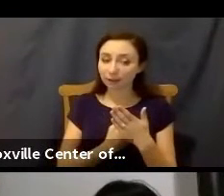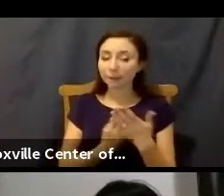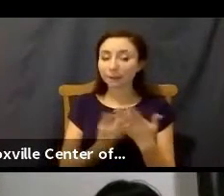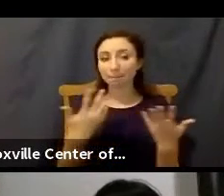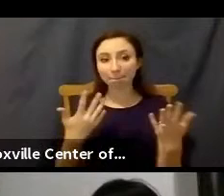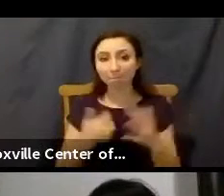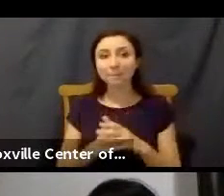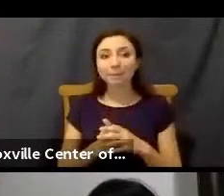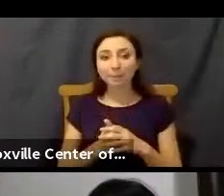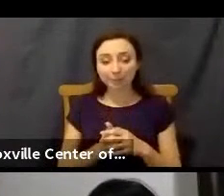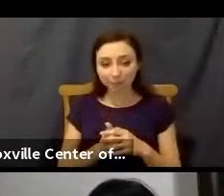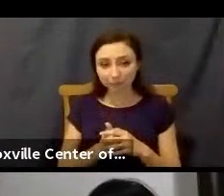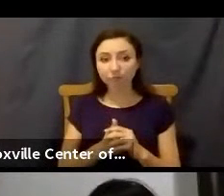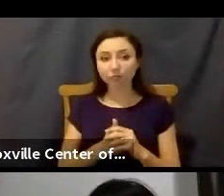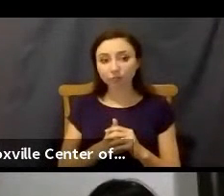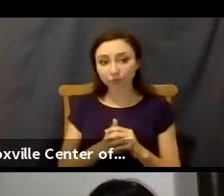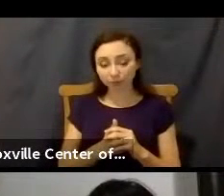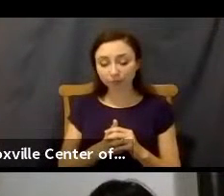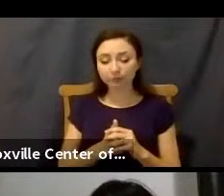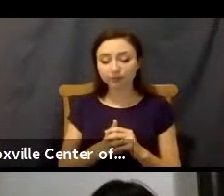economy.